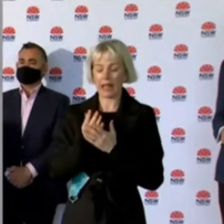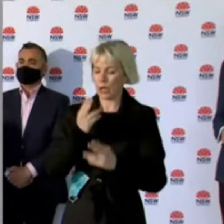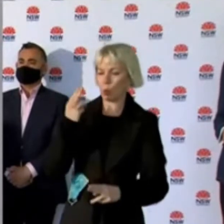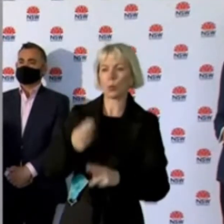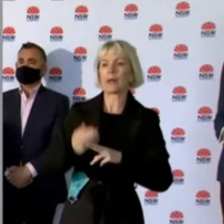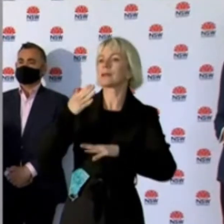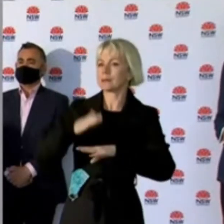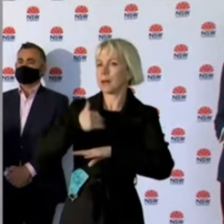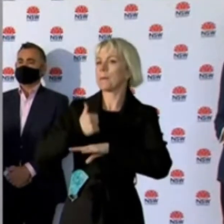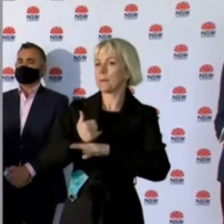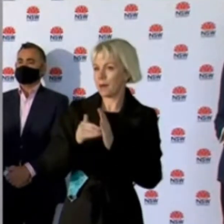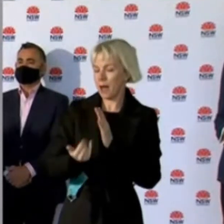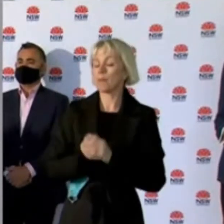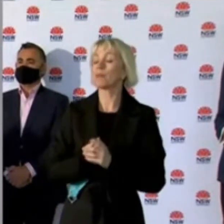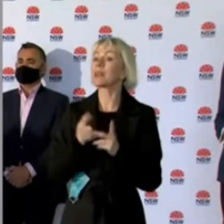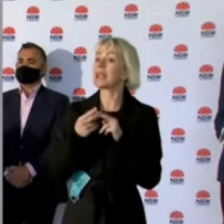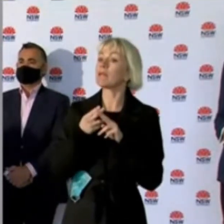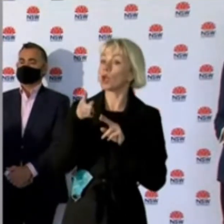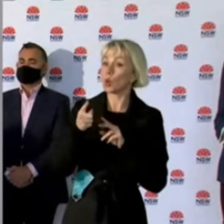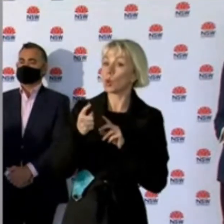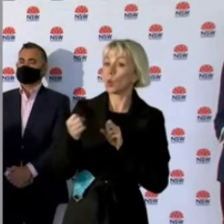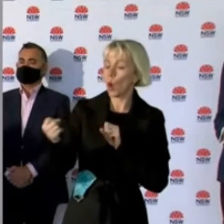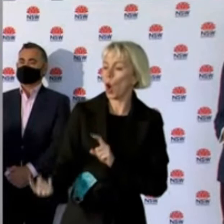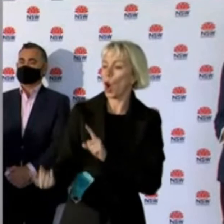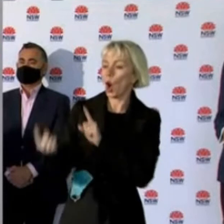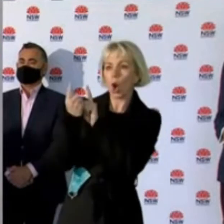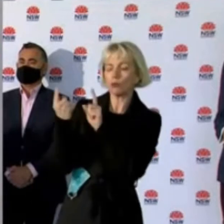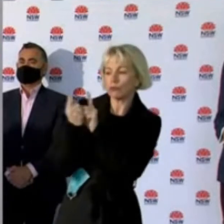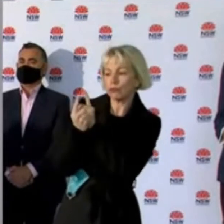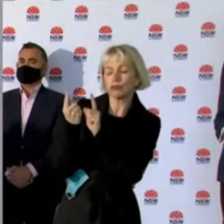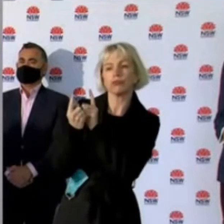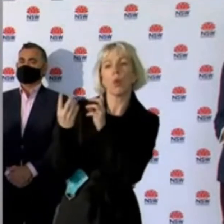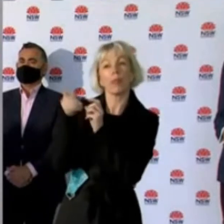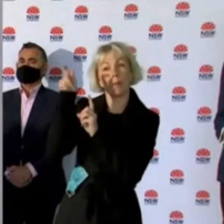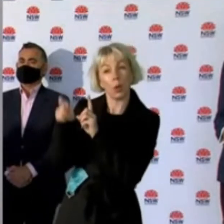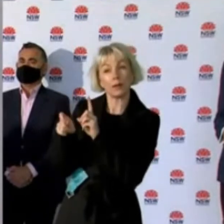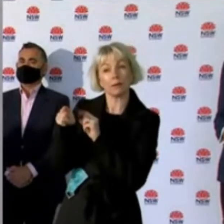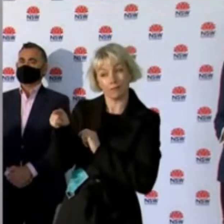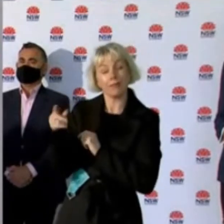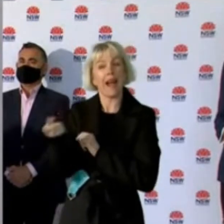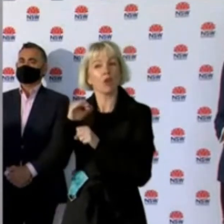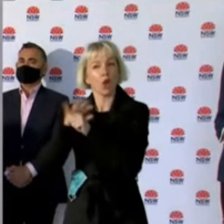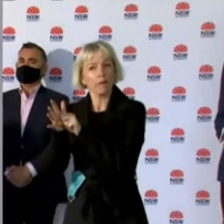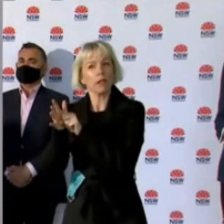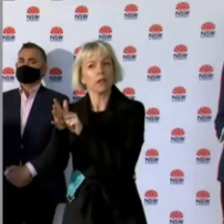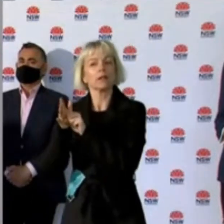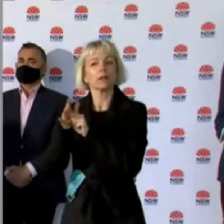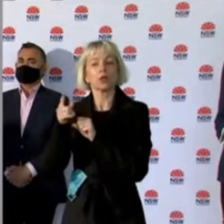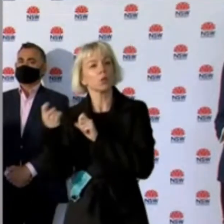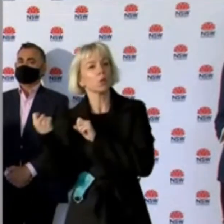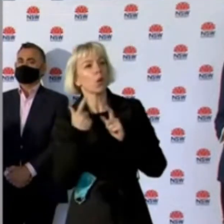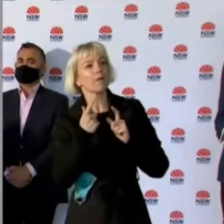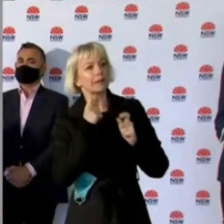for close contacts, particularly in the southwestern Sydney, with extremely rapid turnaround times. But as I said, we